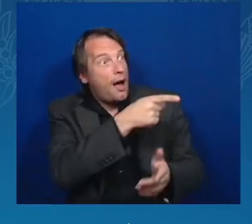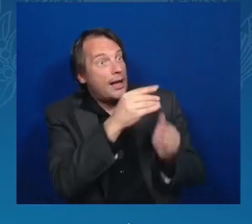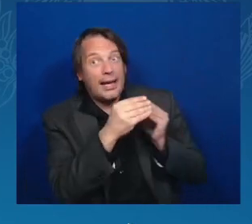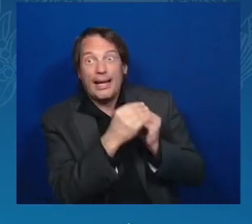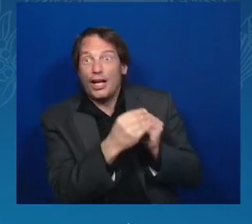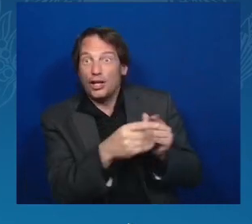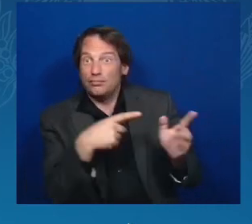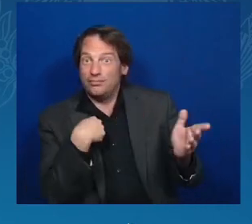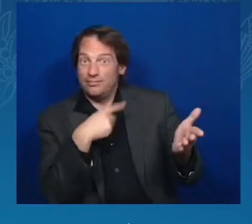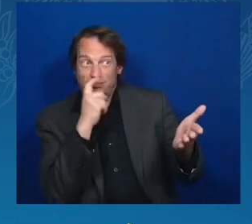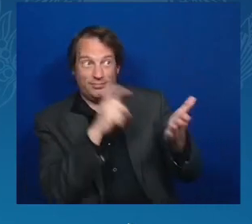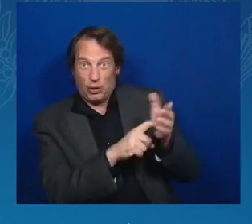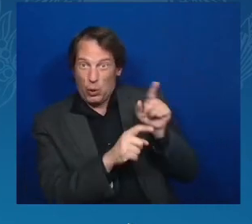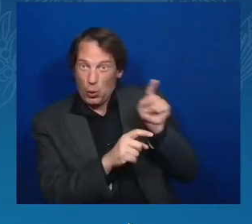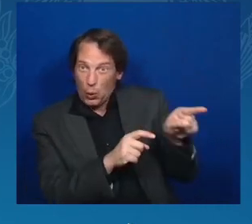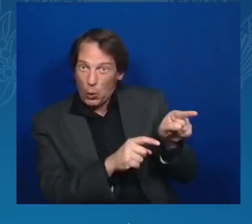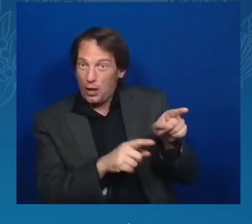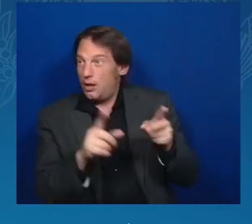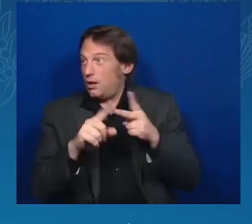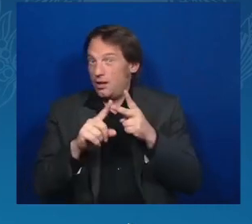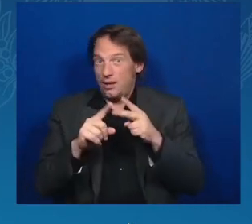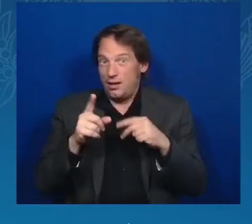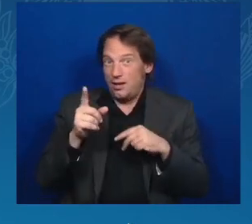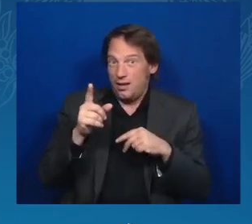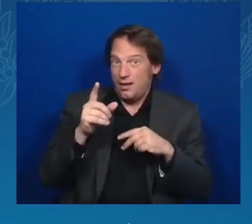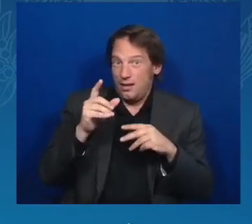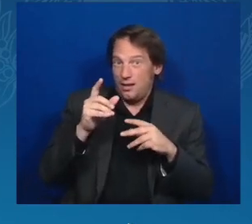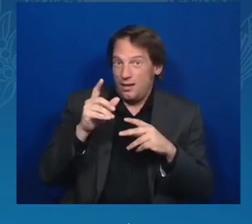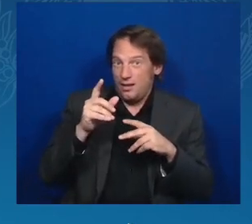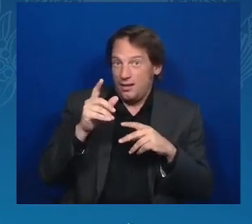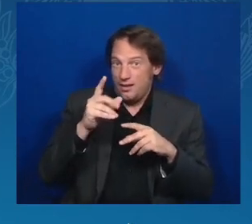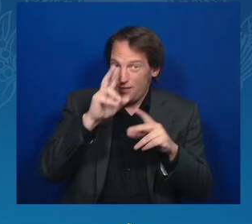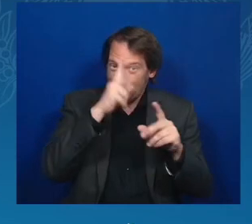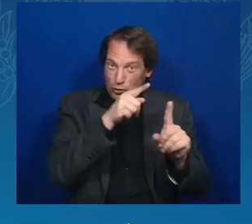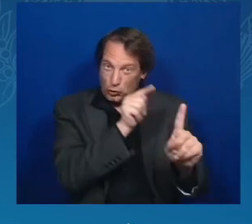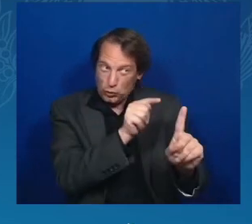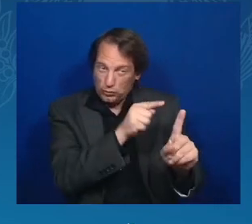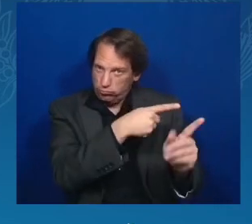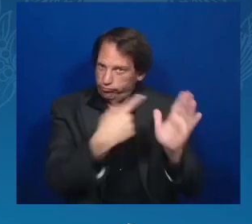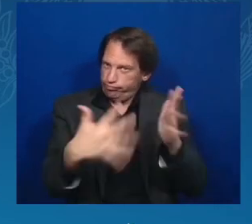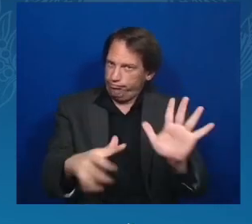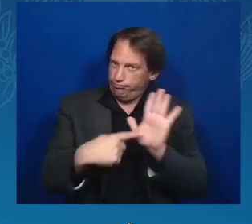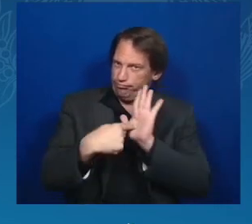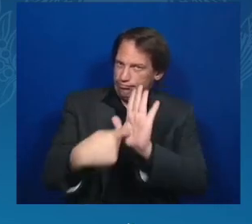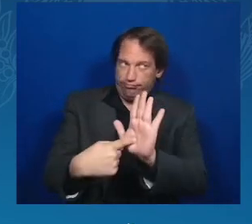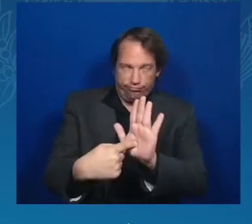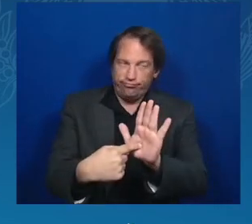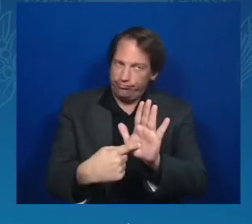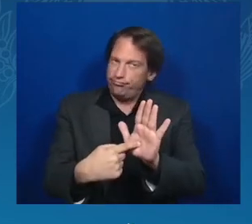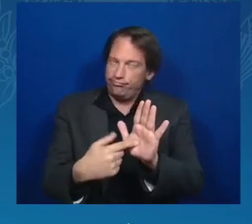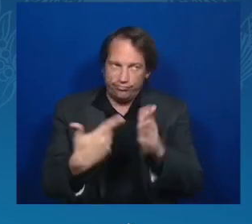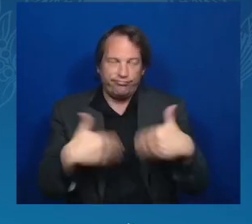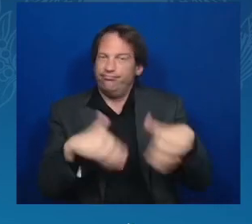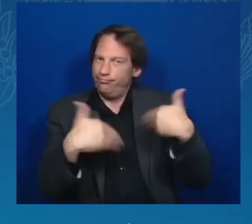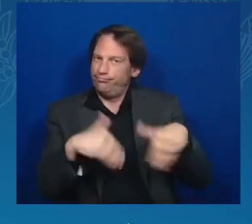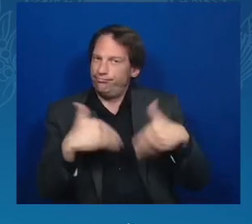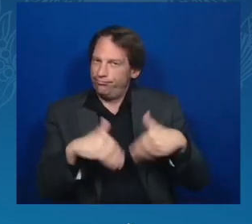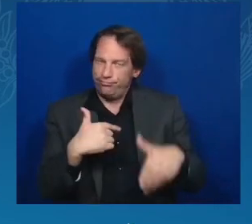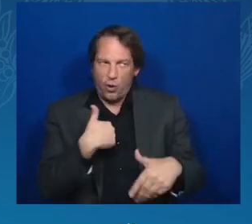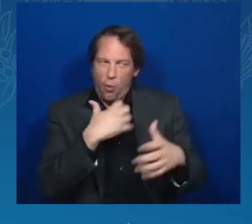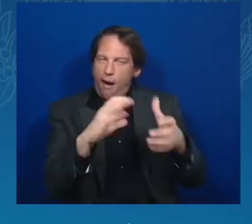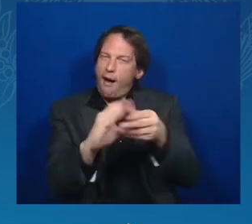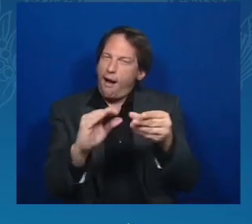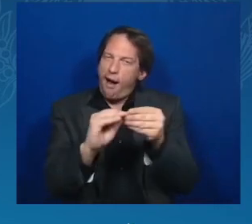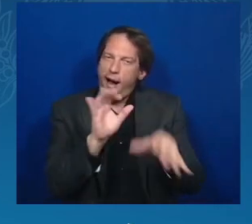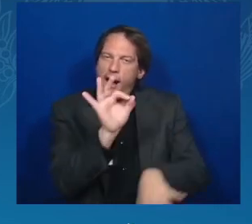demonstrated that. So I really just want to add that. Well, as you said, and thank you very much for your remarks,